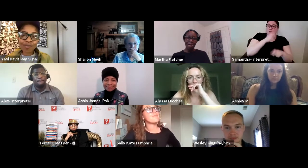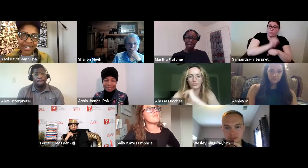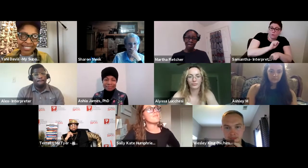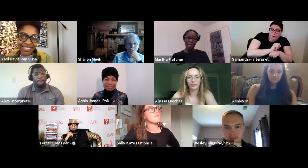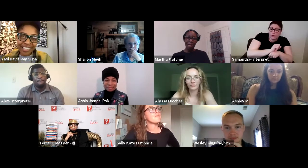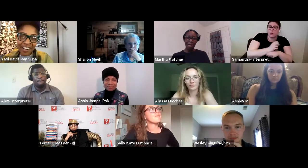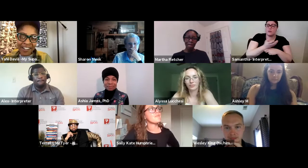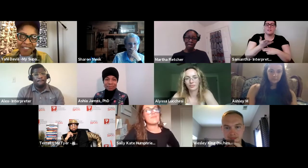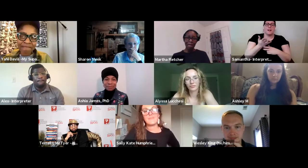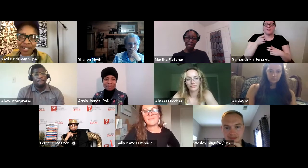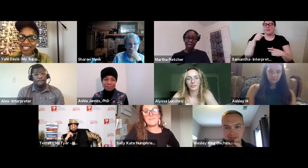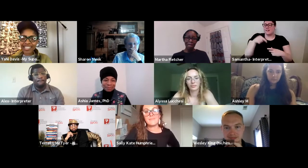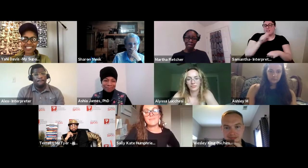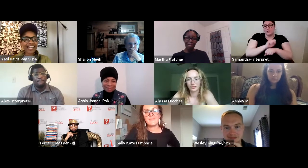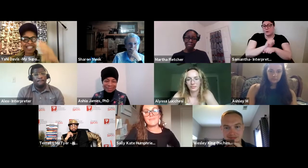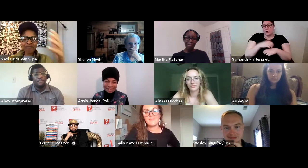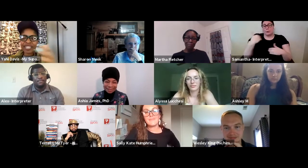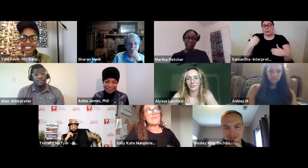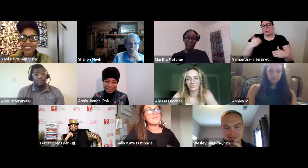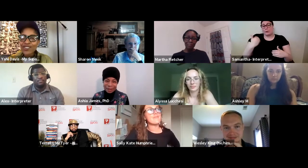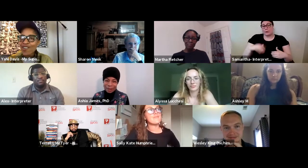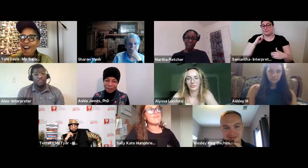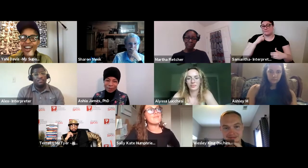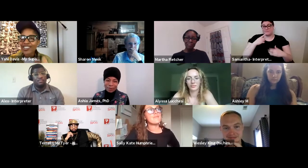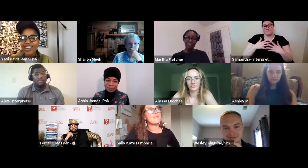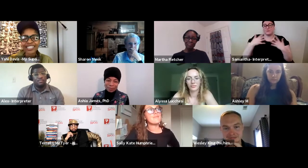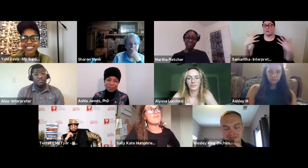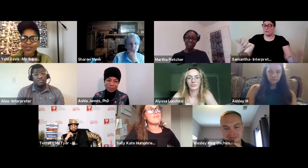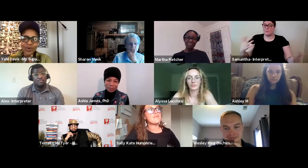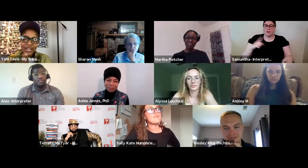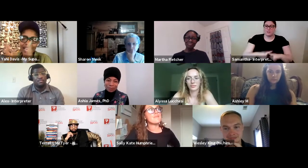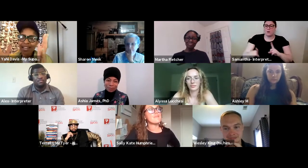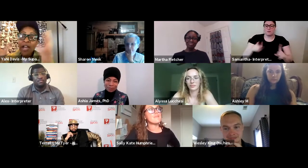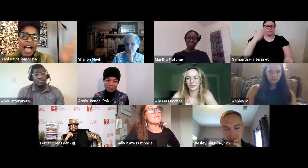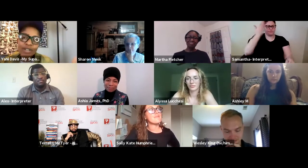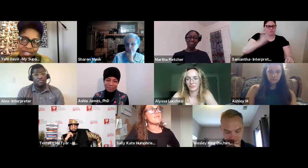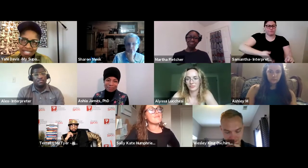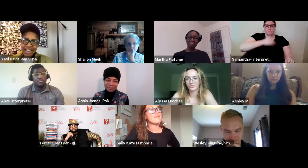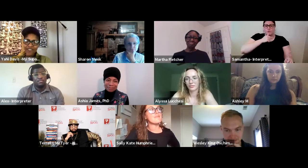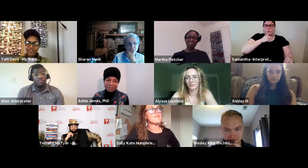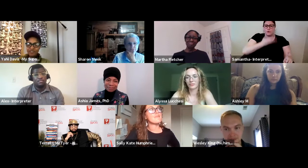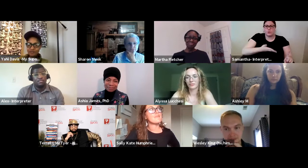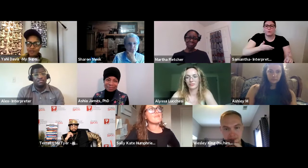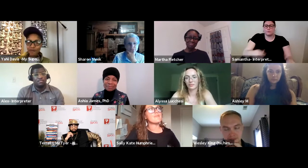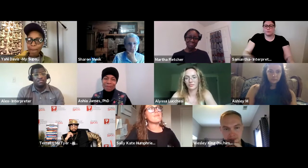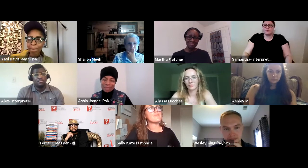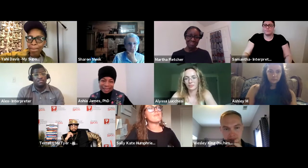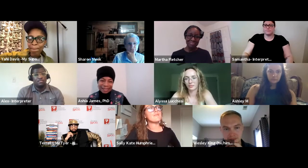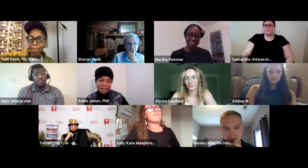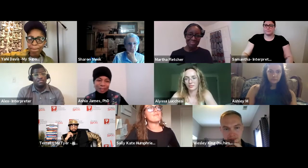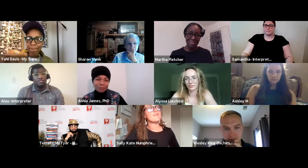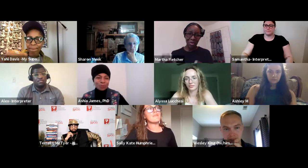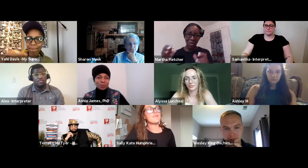It's so much, but yes, please, who you are, how you got into the work, and how it looks now.